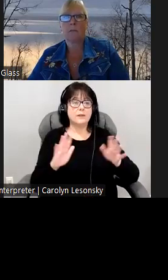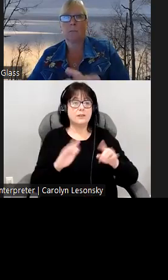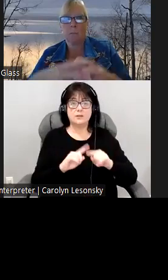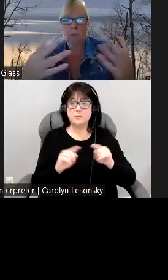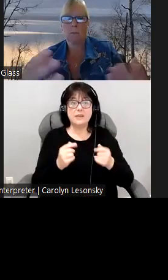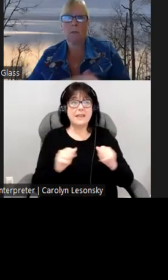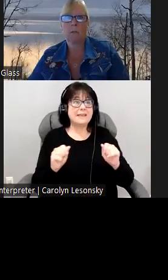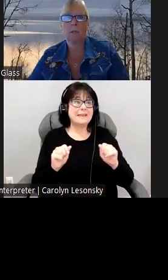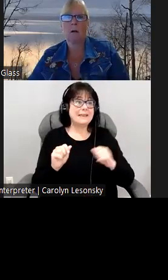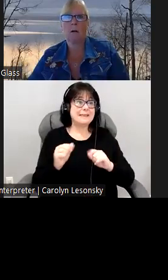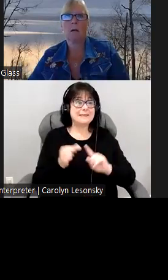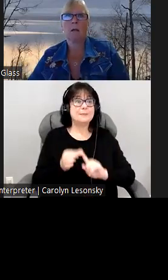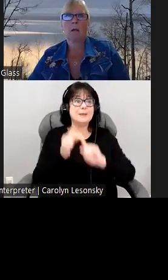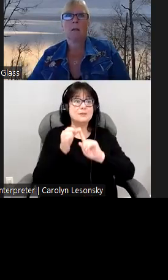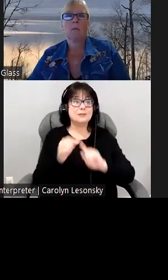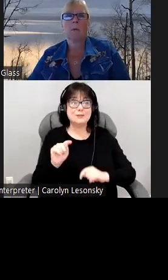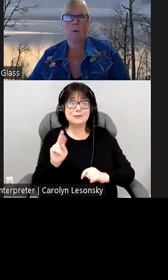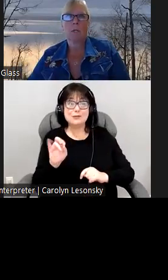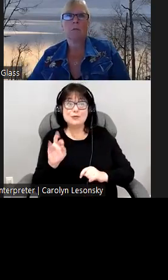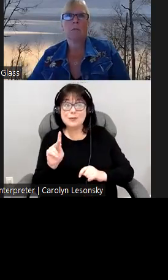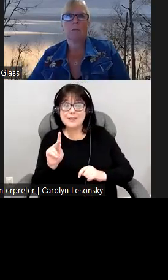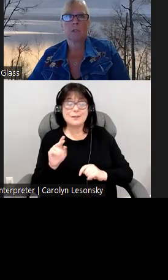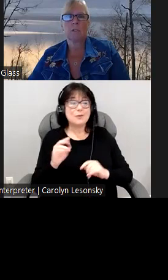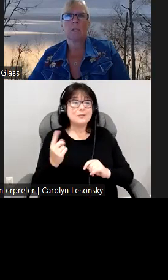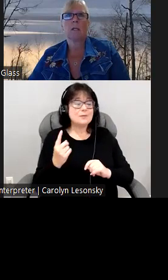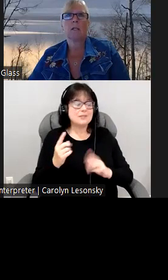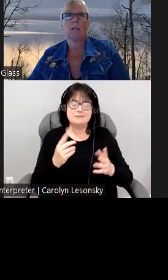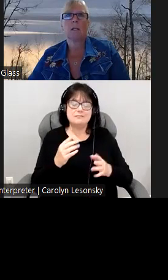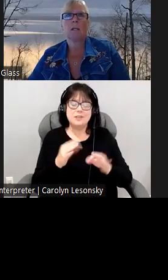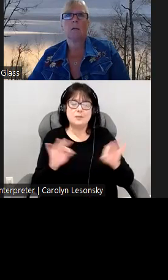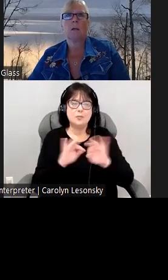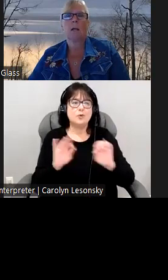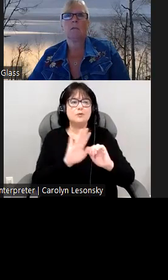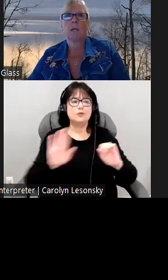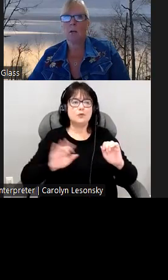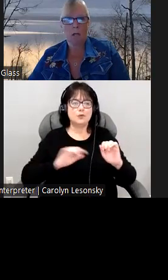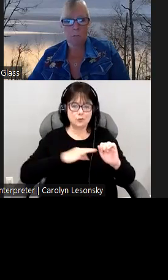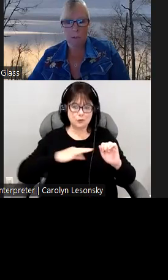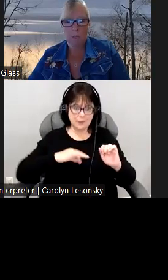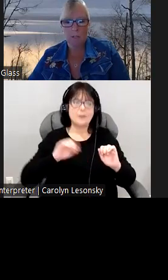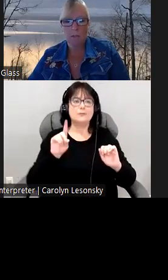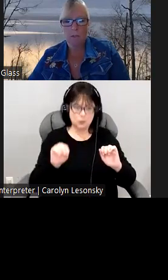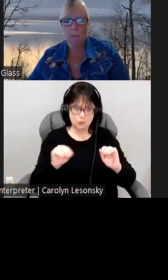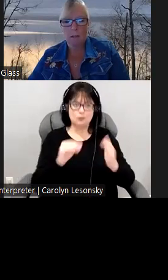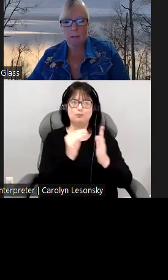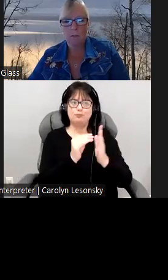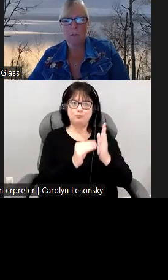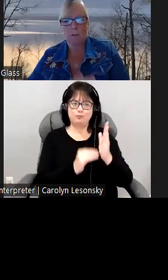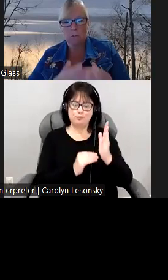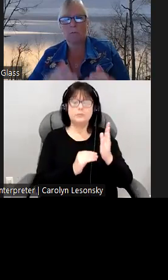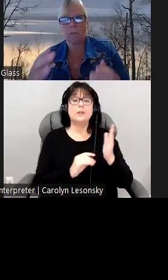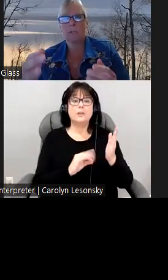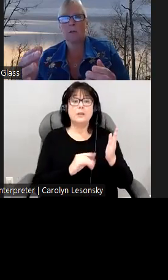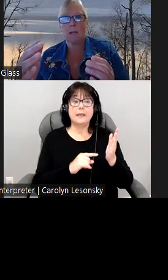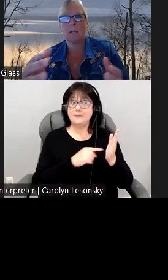staff, the people you work with, are recording the referrals. And if they are not the person entering them in CAMS, that